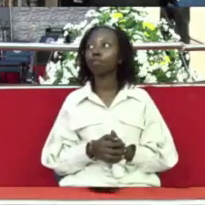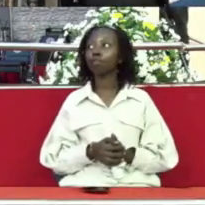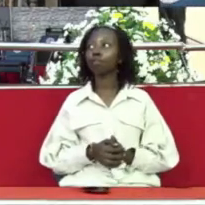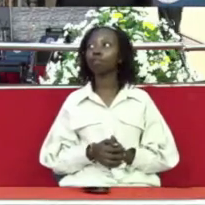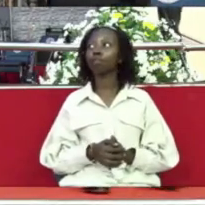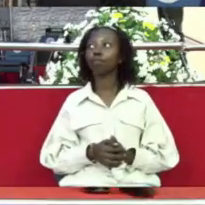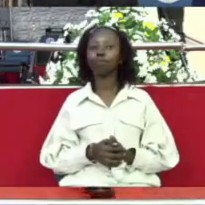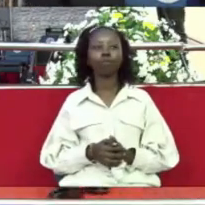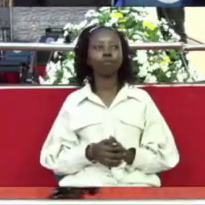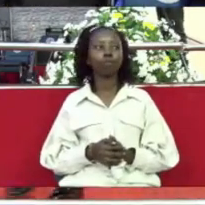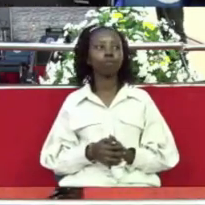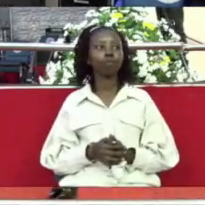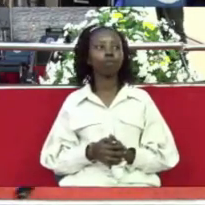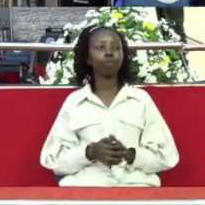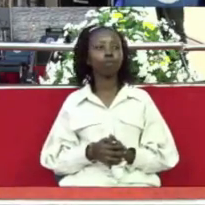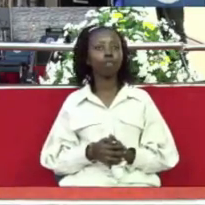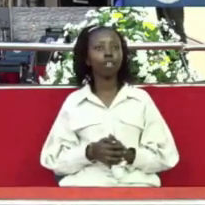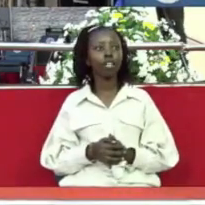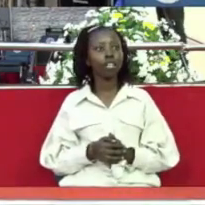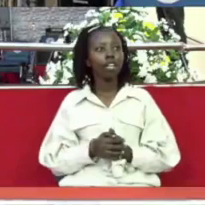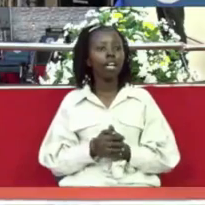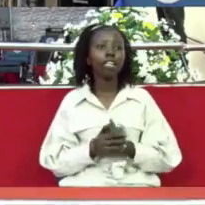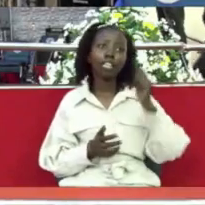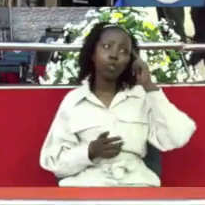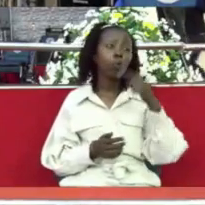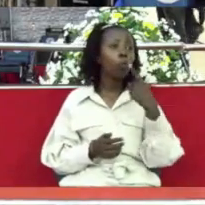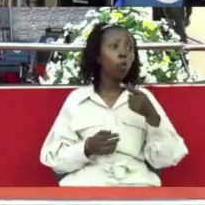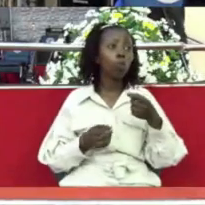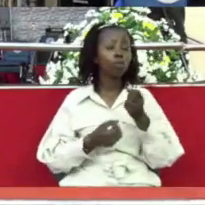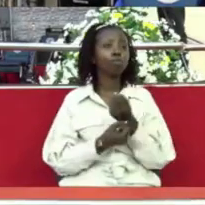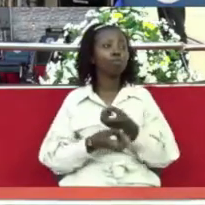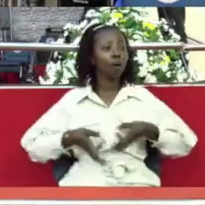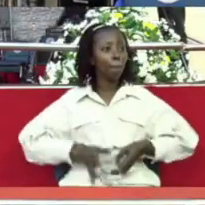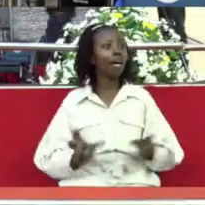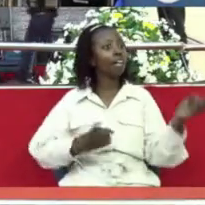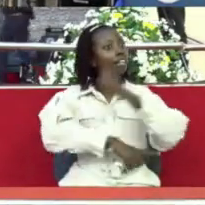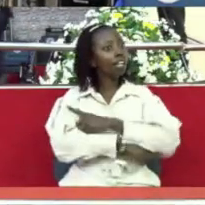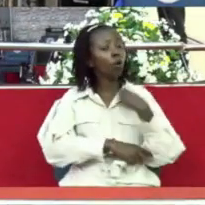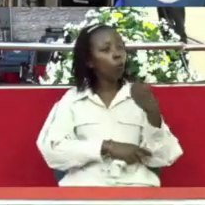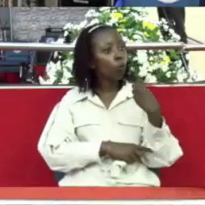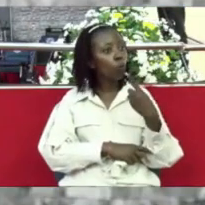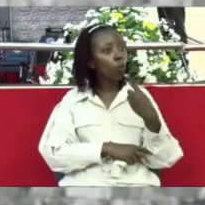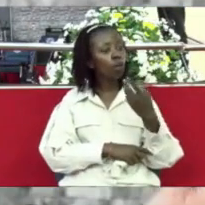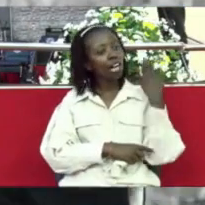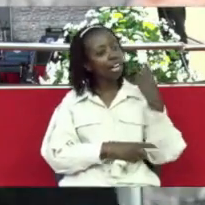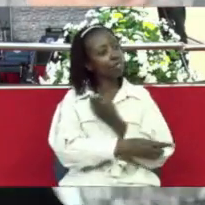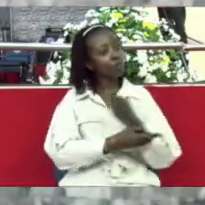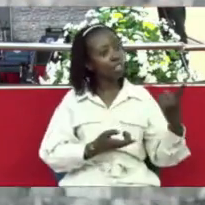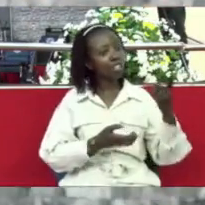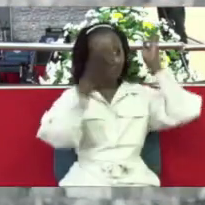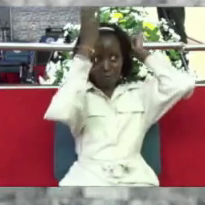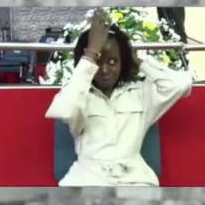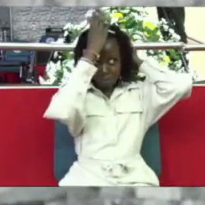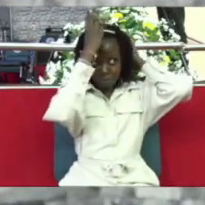kwa bunduni hapa pamoja. And guess who had a birthday on Friday? Bishop Jimmy. Can we all say Bishop happy Jimmy birthday